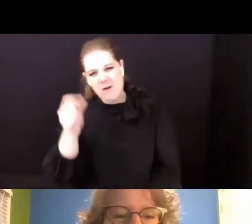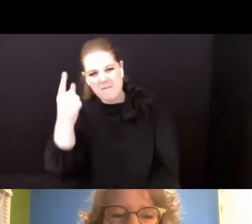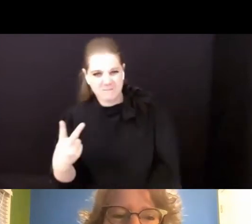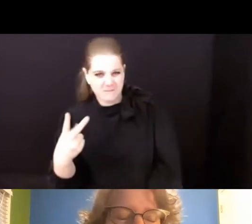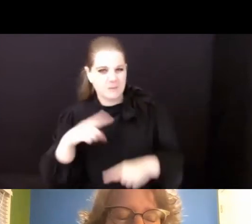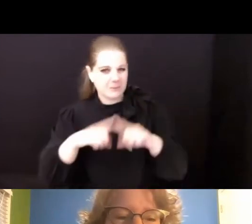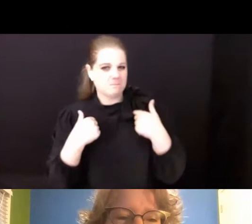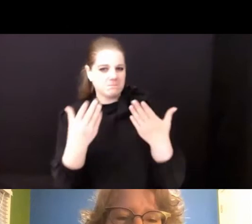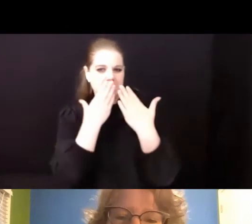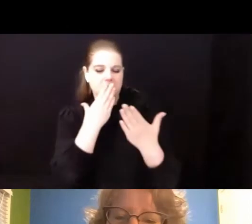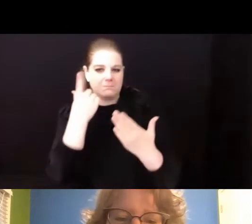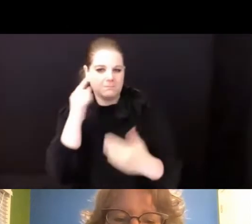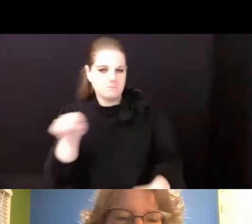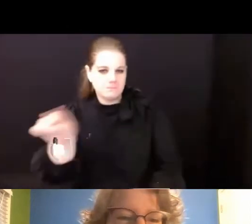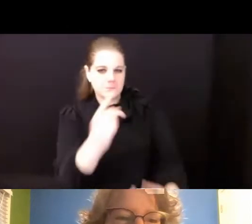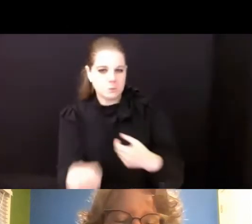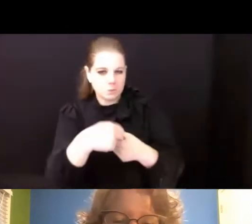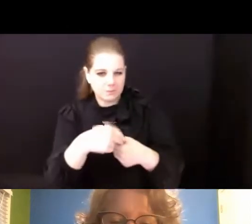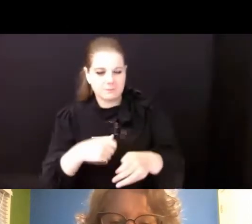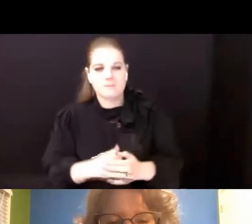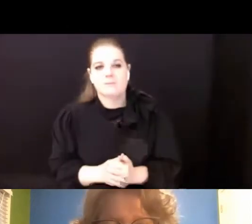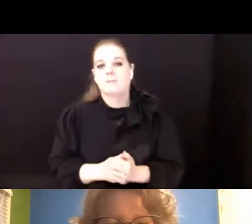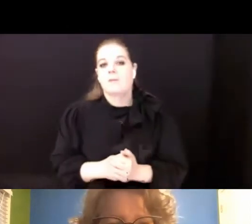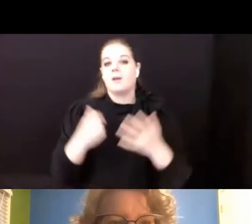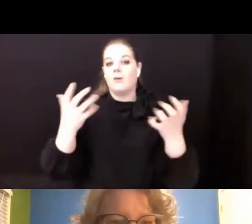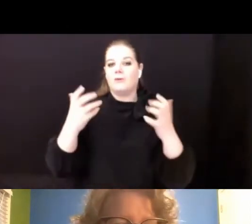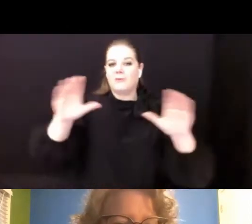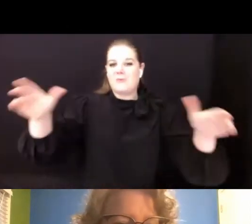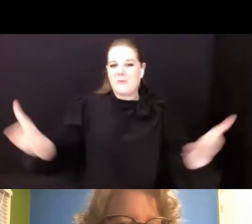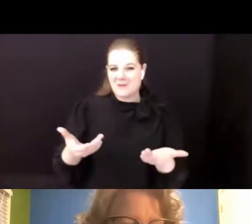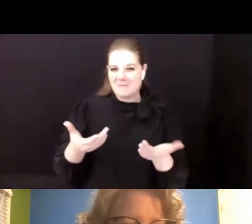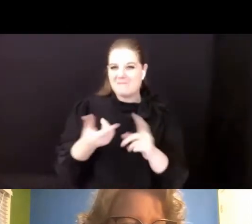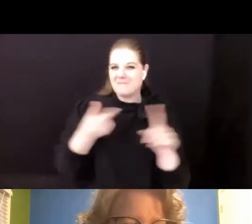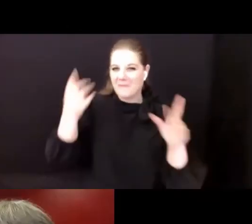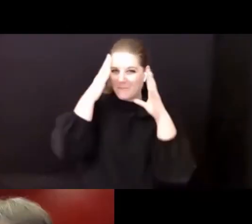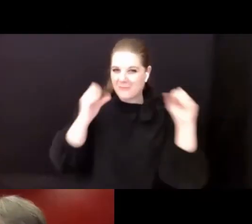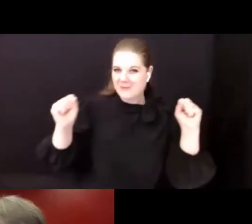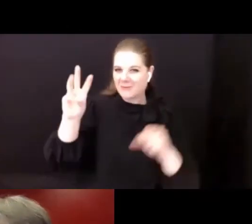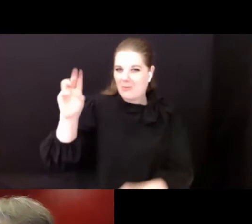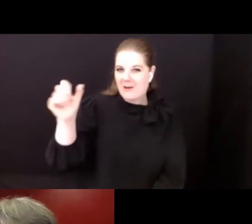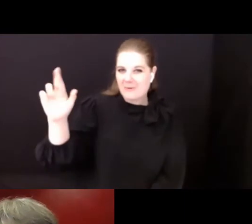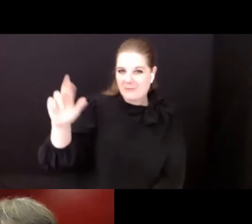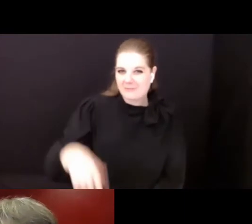I'd just like to start off by having a welcome by President Wacker.